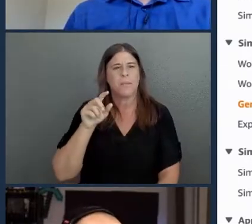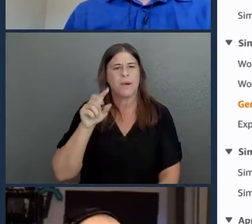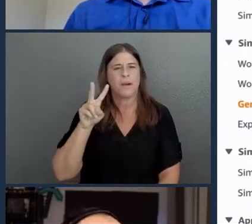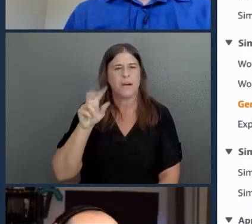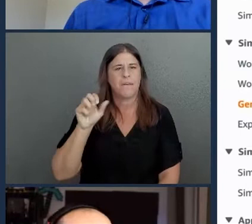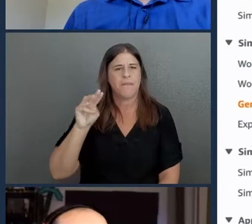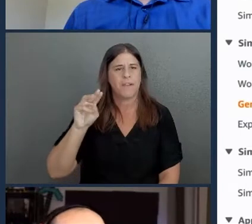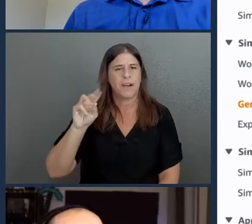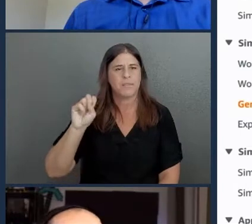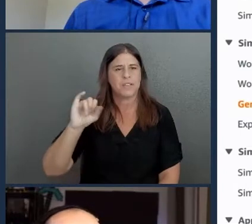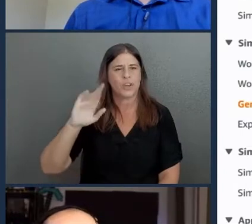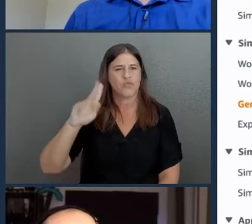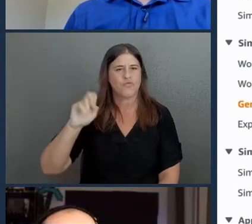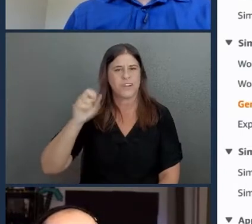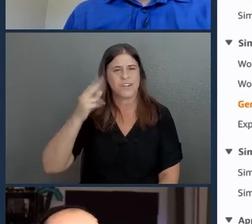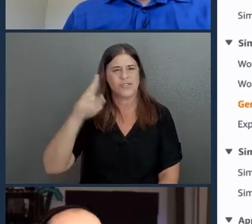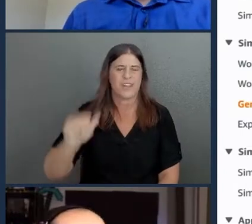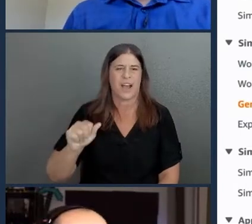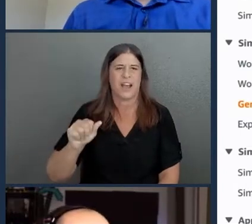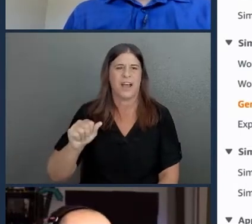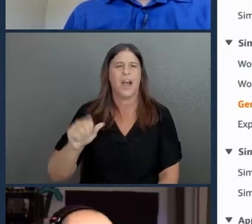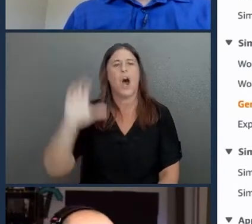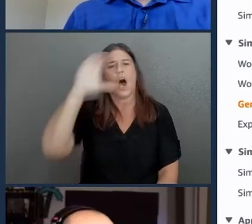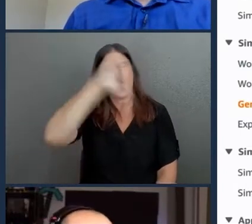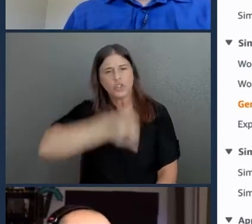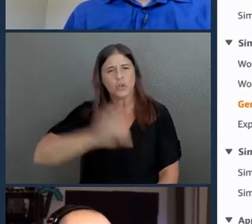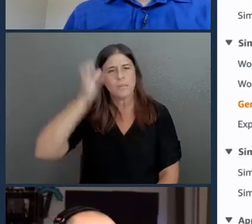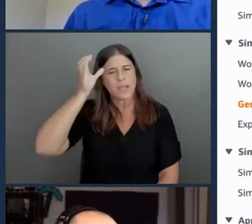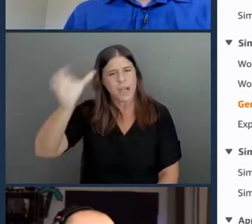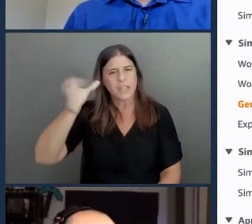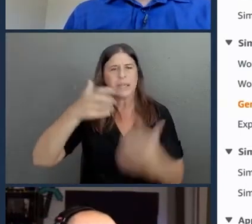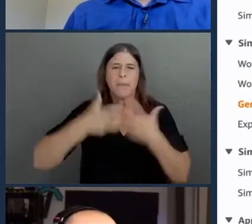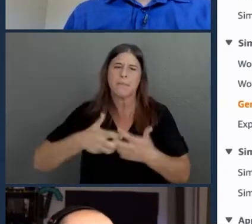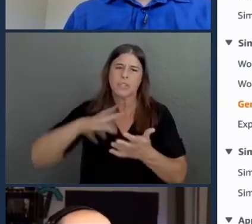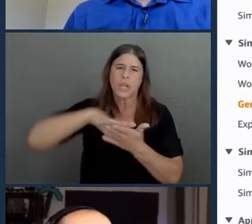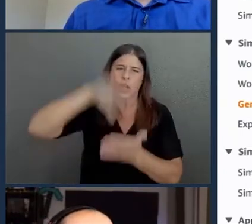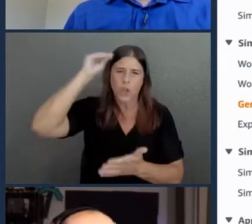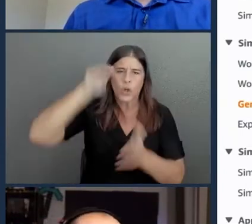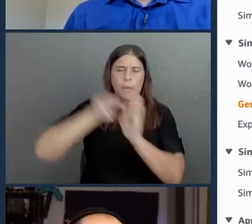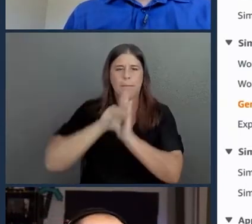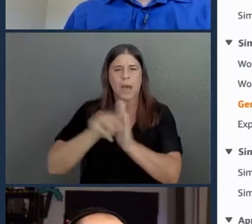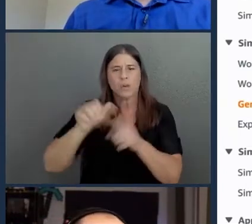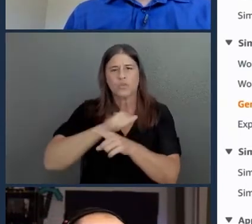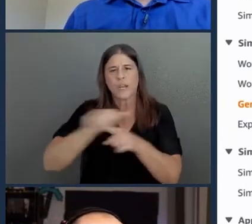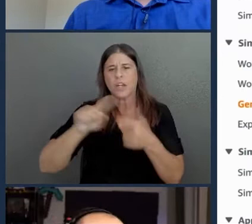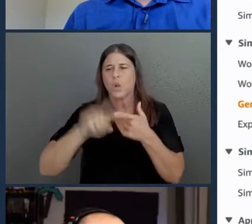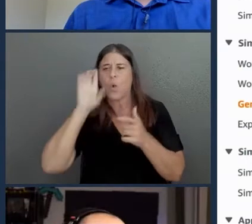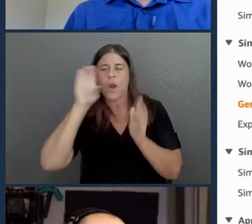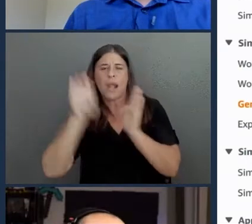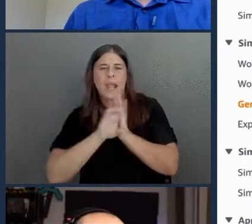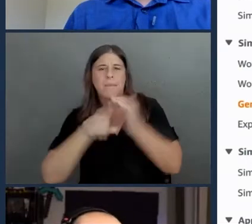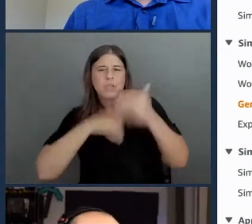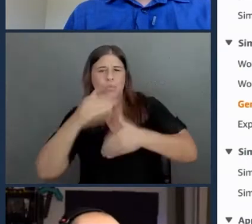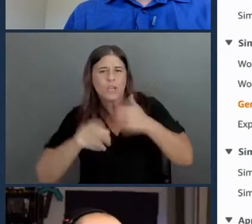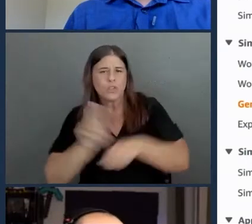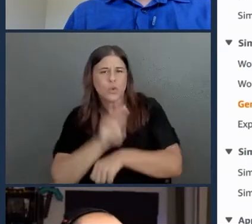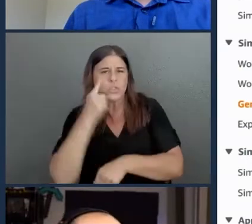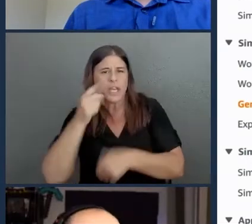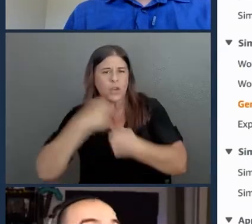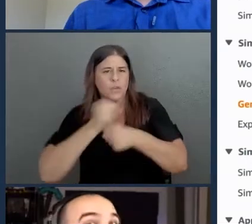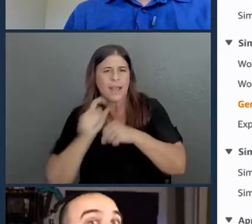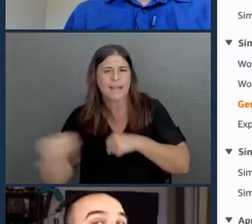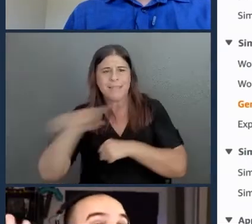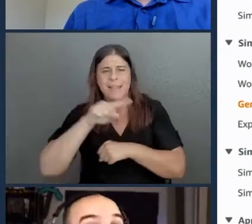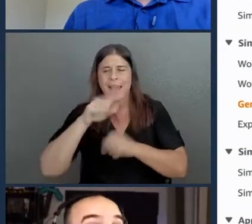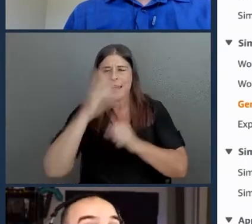Vamshi Krishna. Assume the concept machine learning or training or image processing is used in creation of the simulation, or is it all just